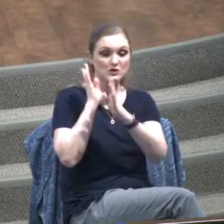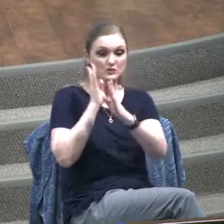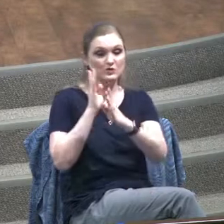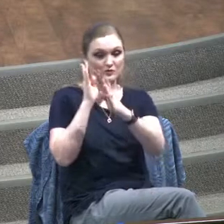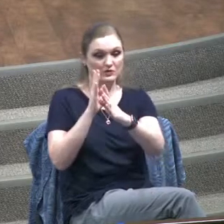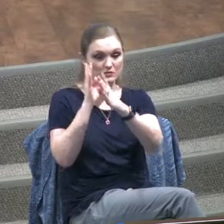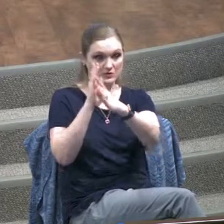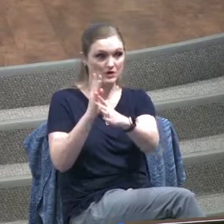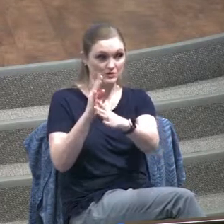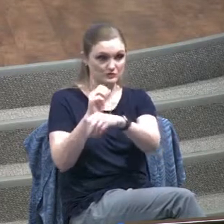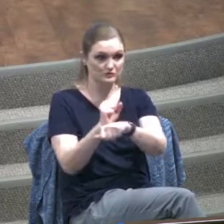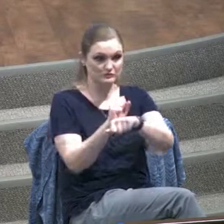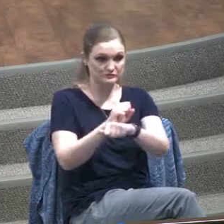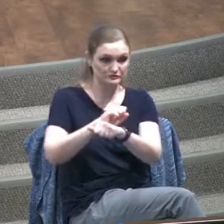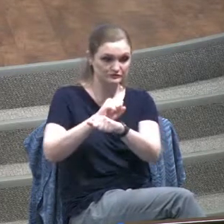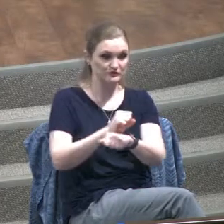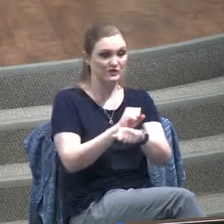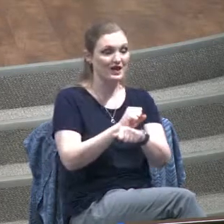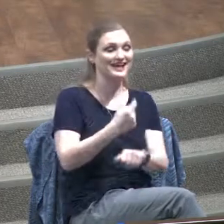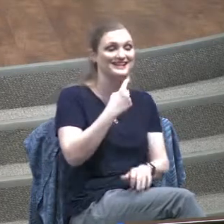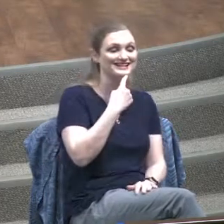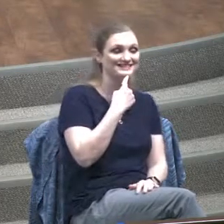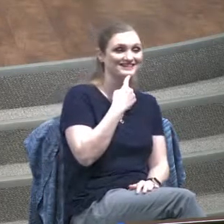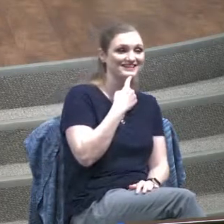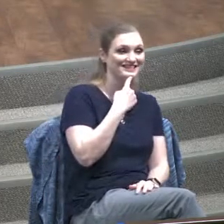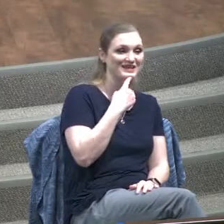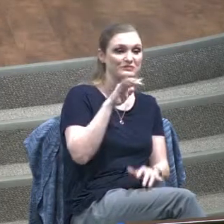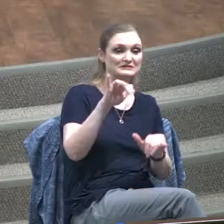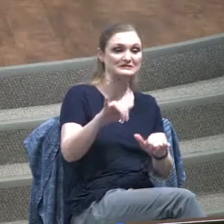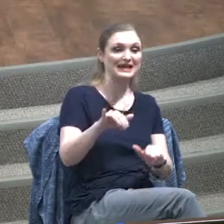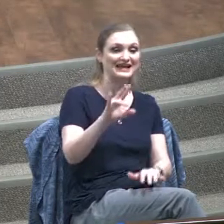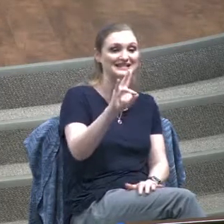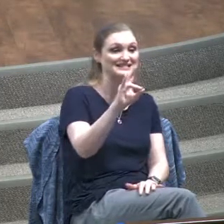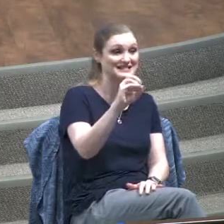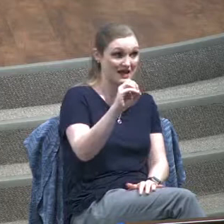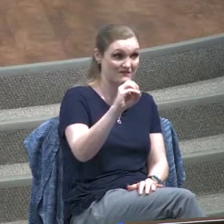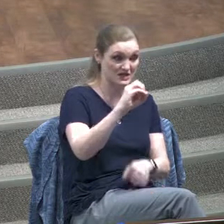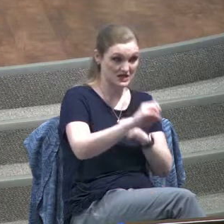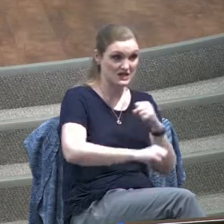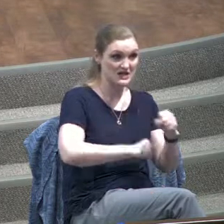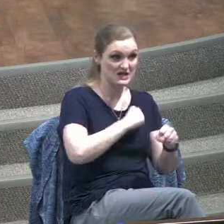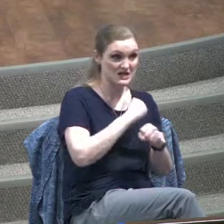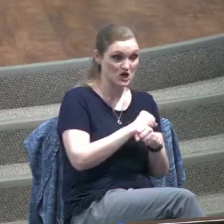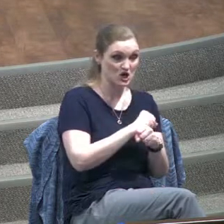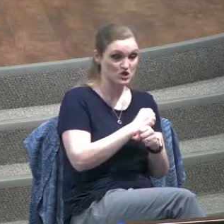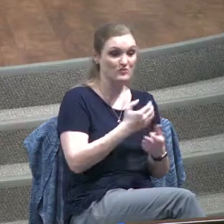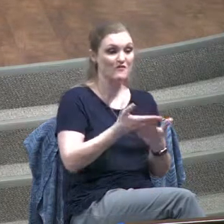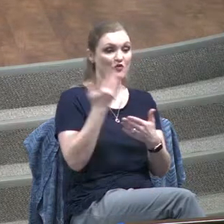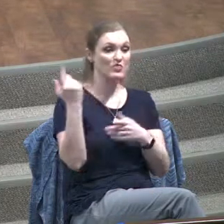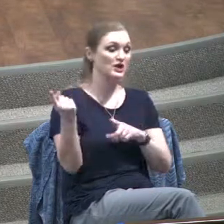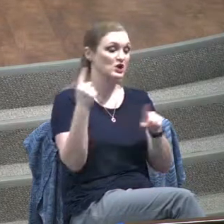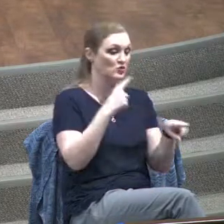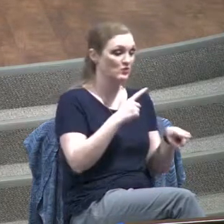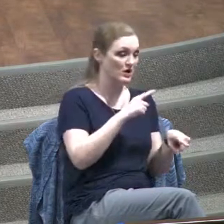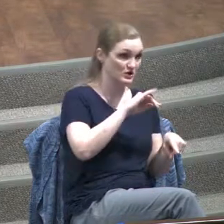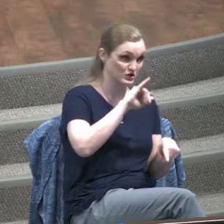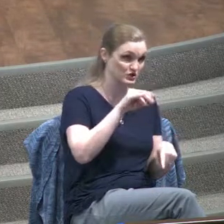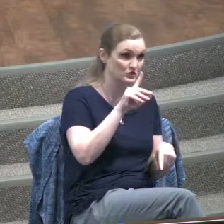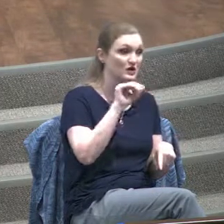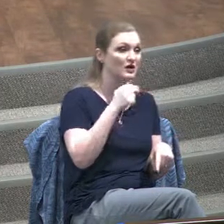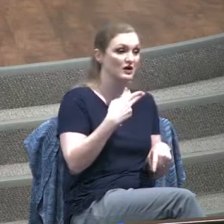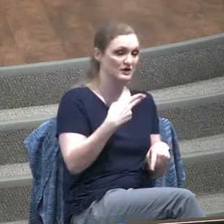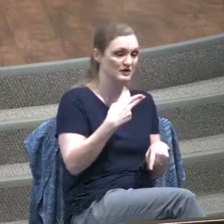exile. And he also said that they would be there 70 years before they would return to Judah,